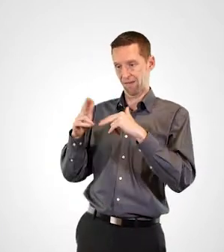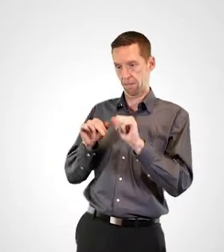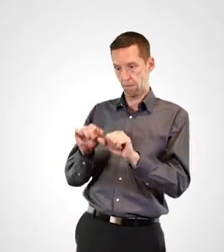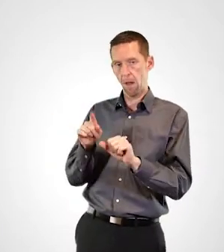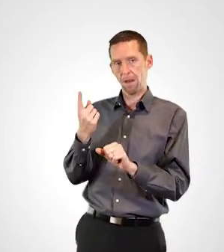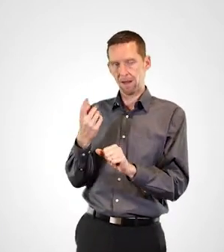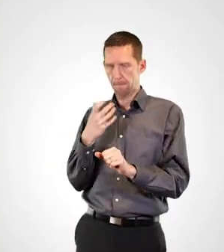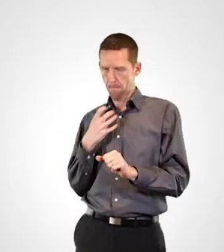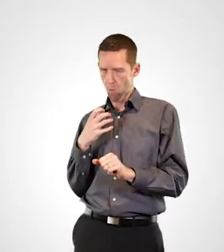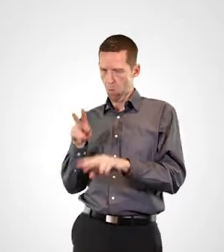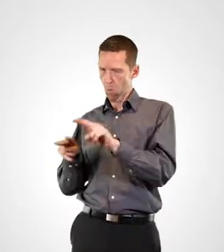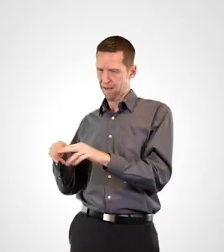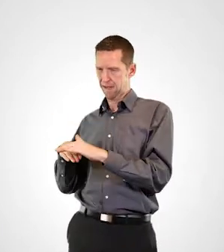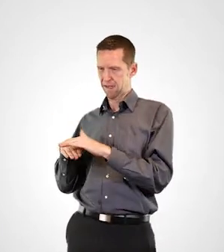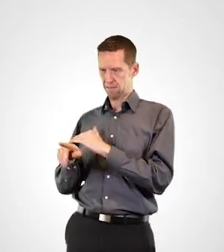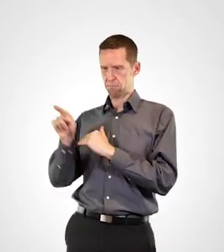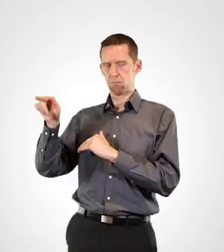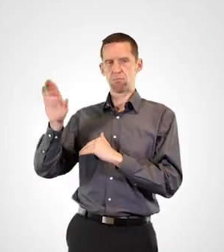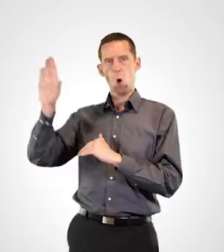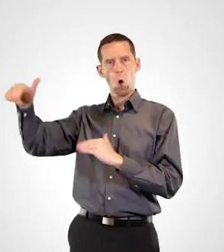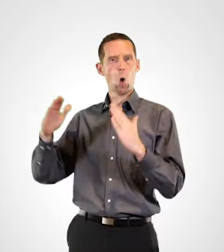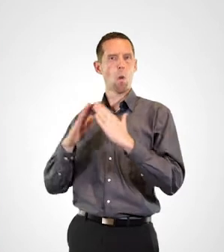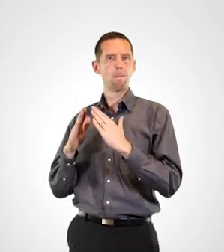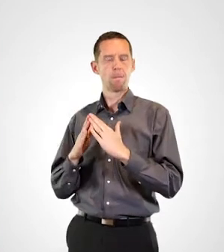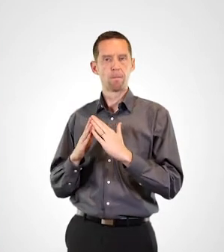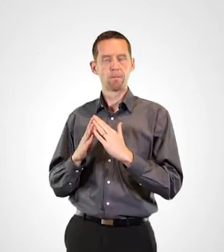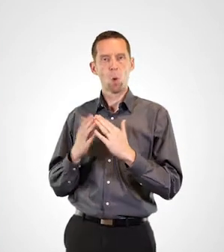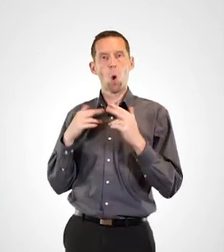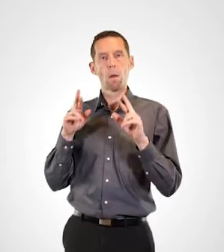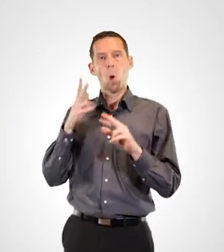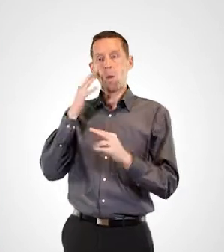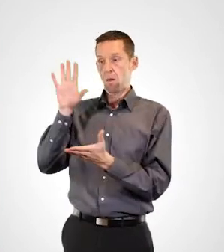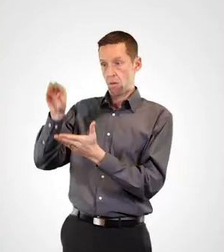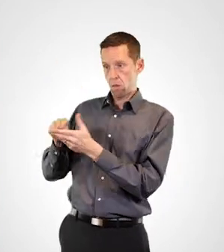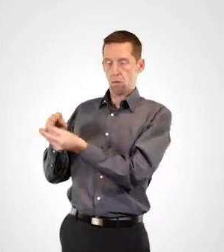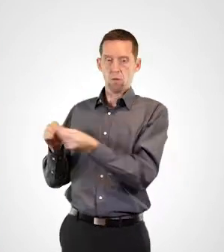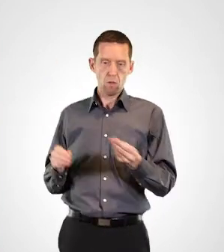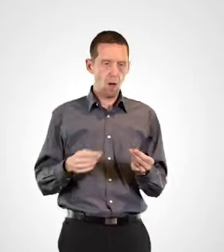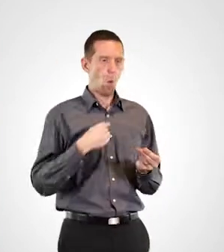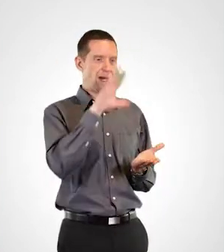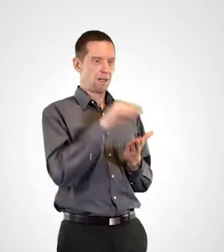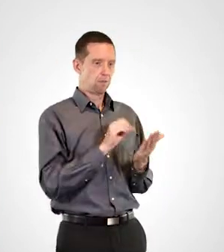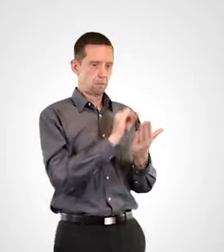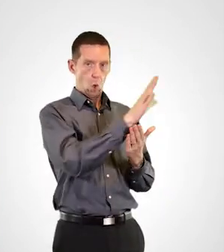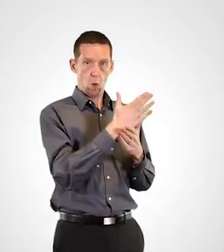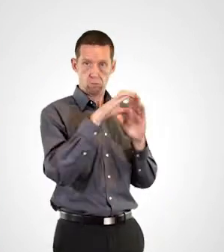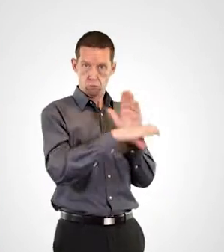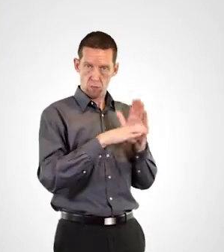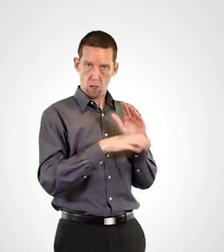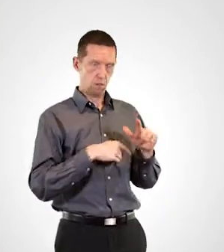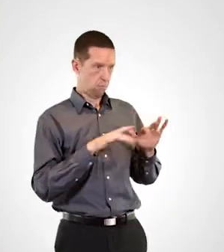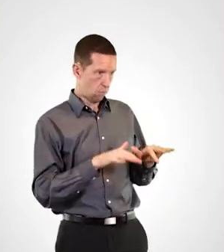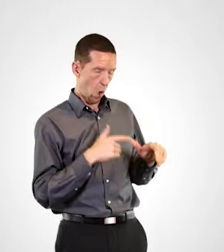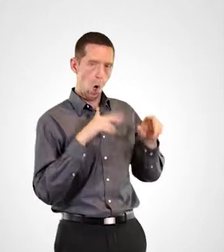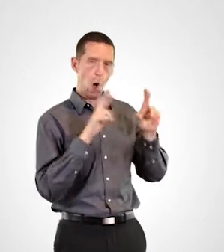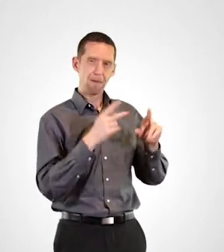to be doing more of it in the home environment. And so what we hope to see when we get this processor back and download the information to the computer and analyze is we hope